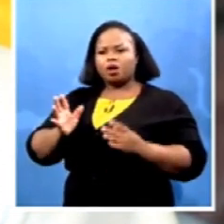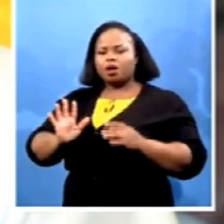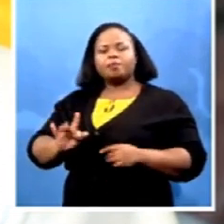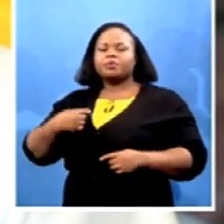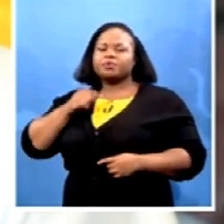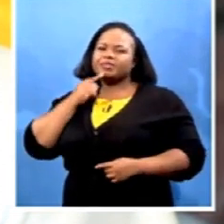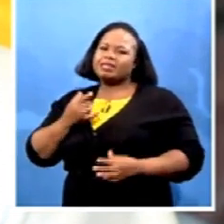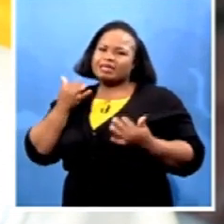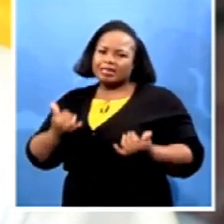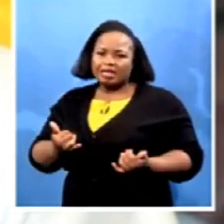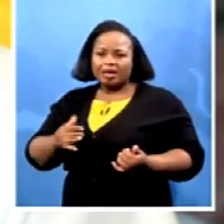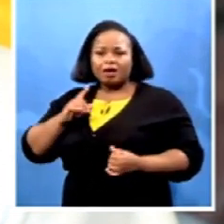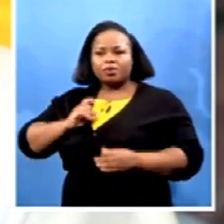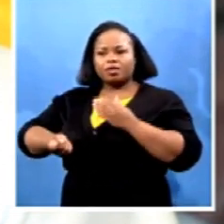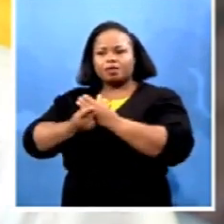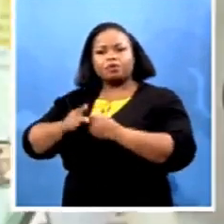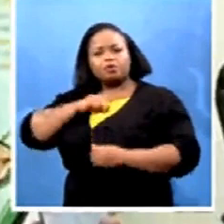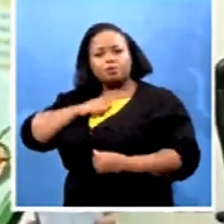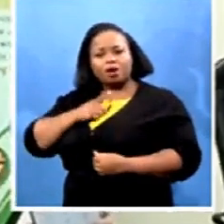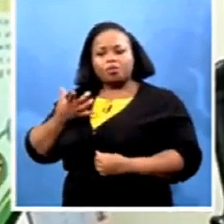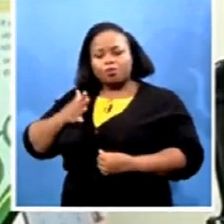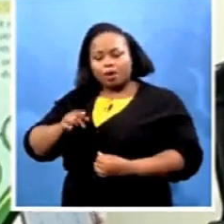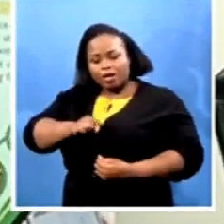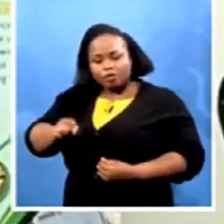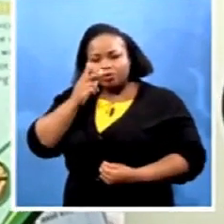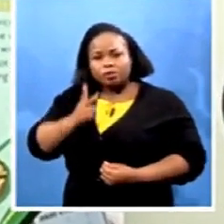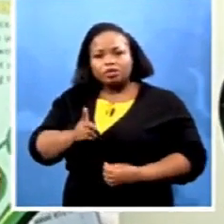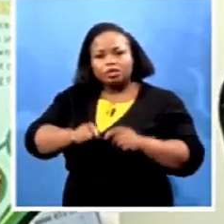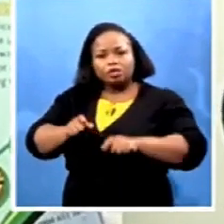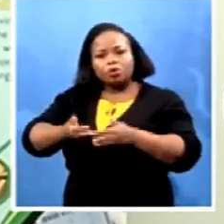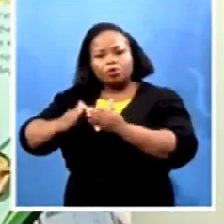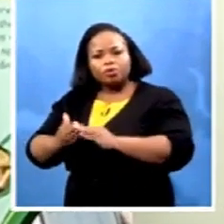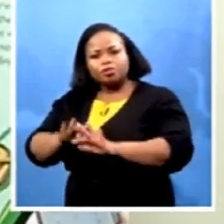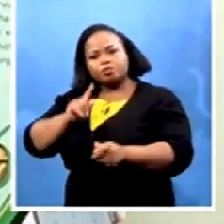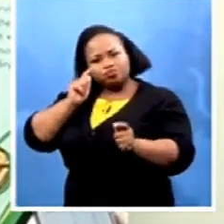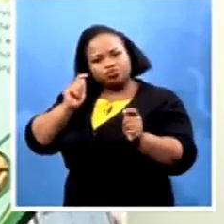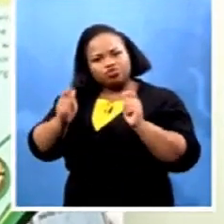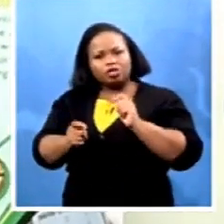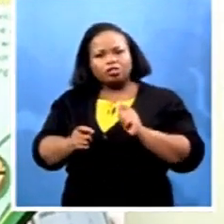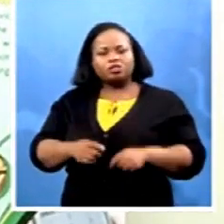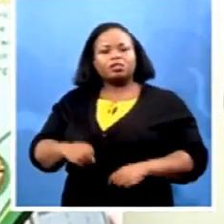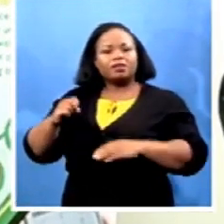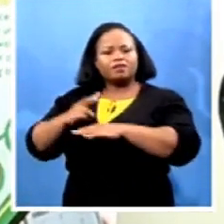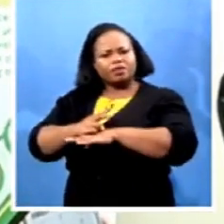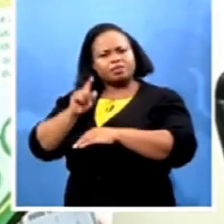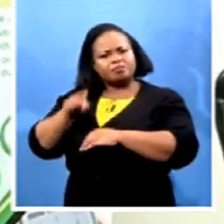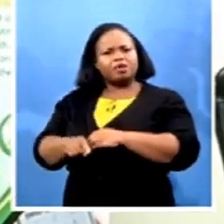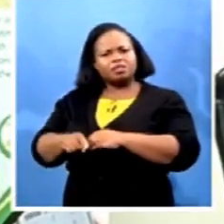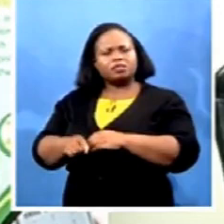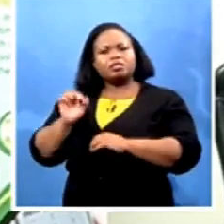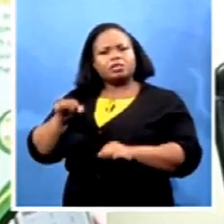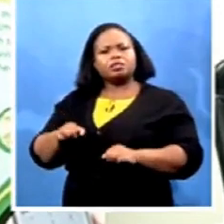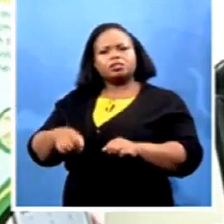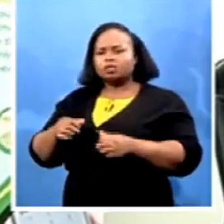our people. We want to see change. We want this virus to be treated as a highly important strategic step as